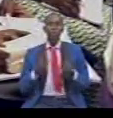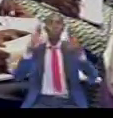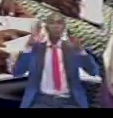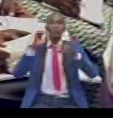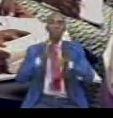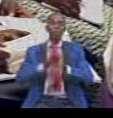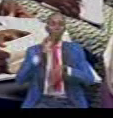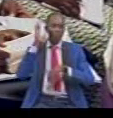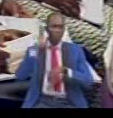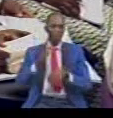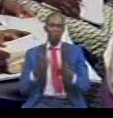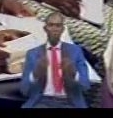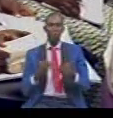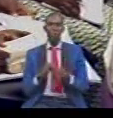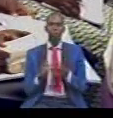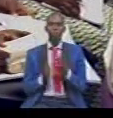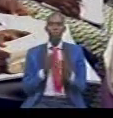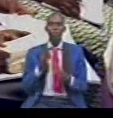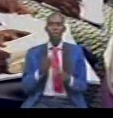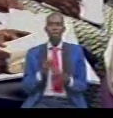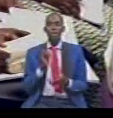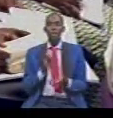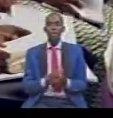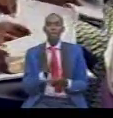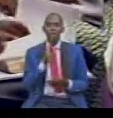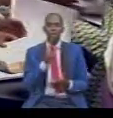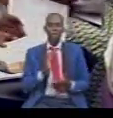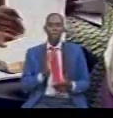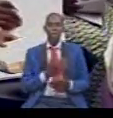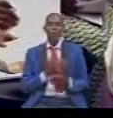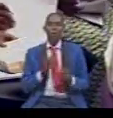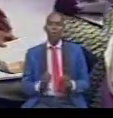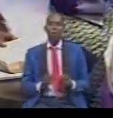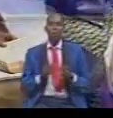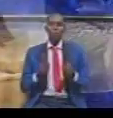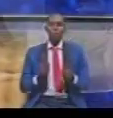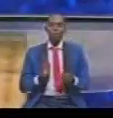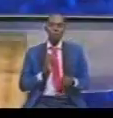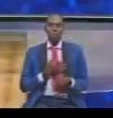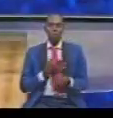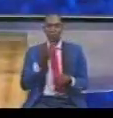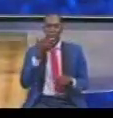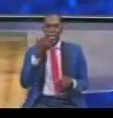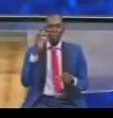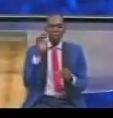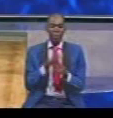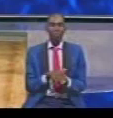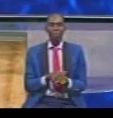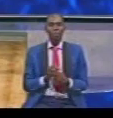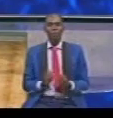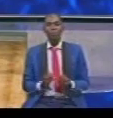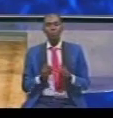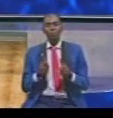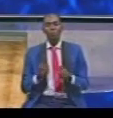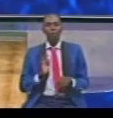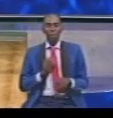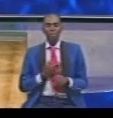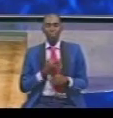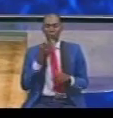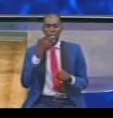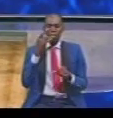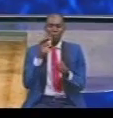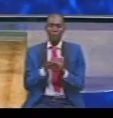will come. That's our privilege, our promised privilege. Our